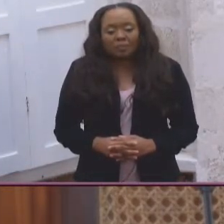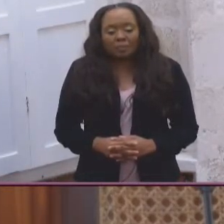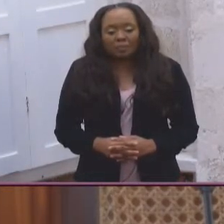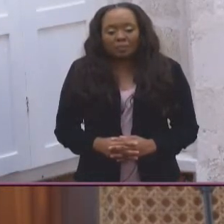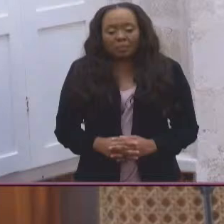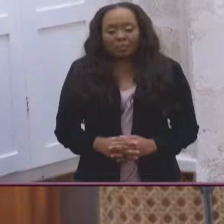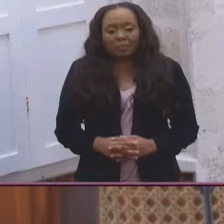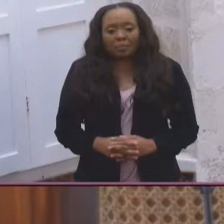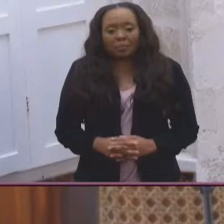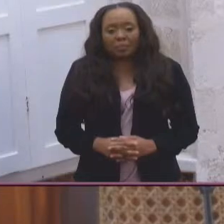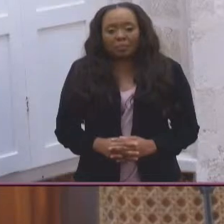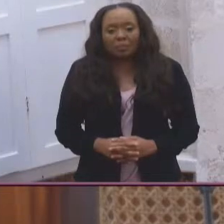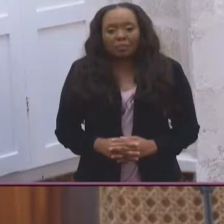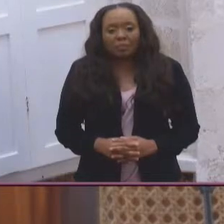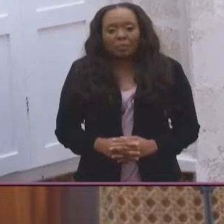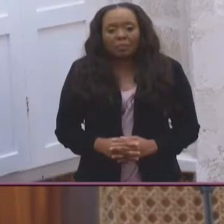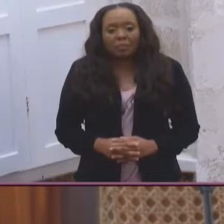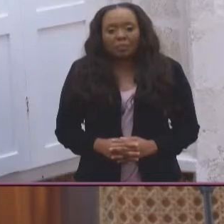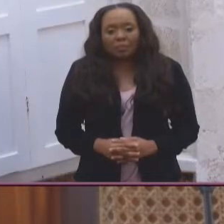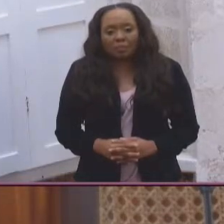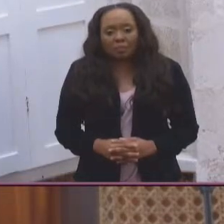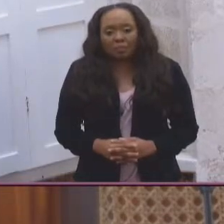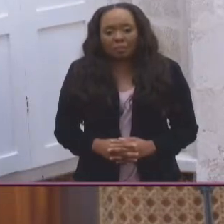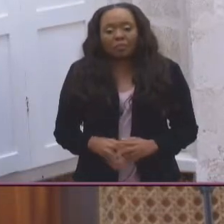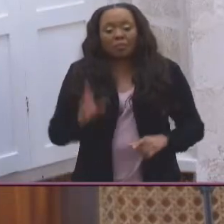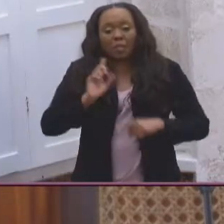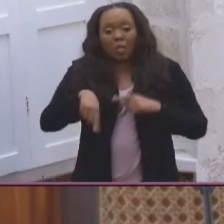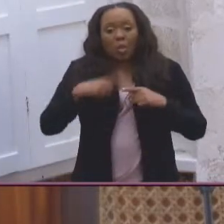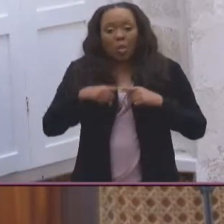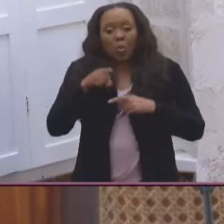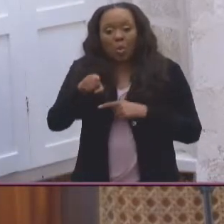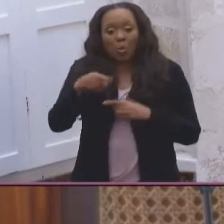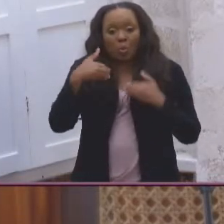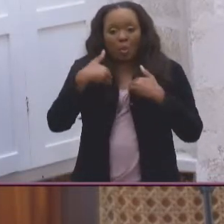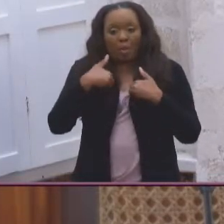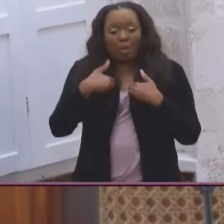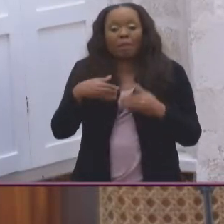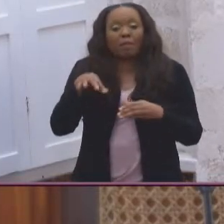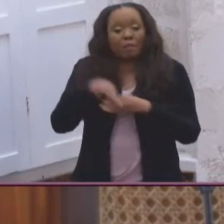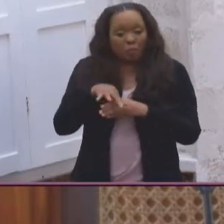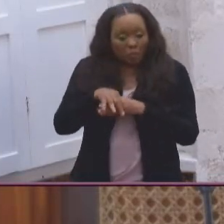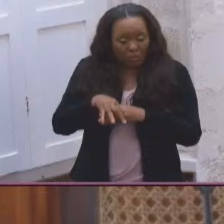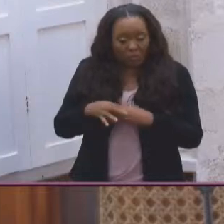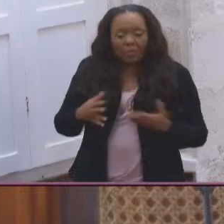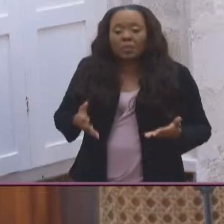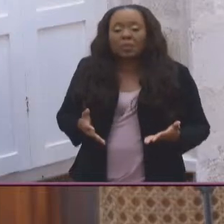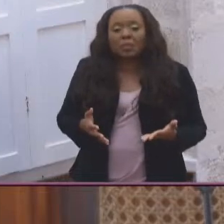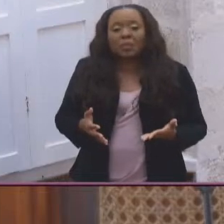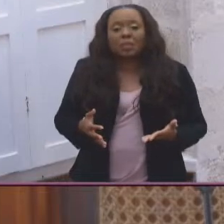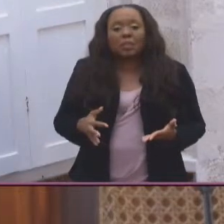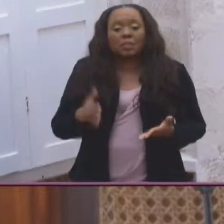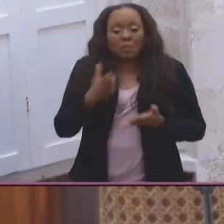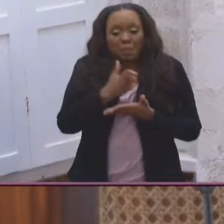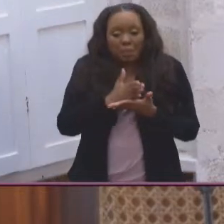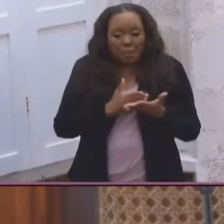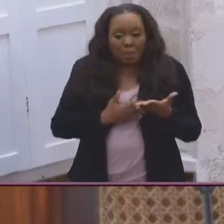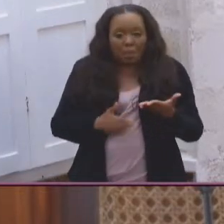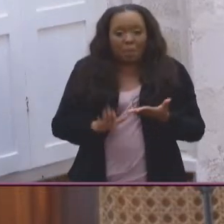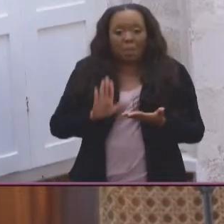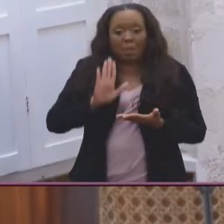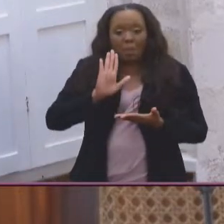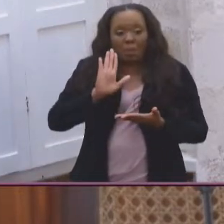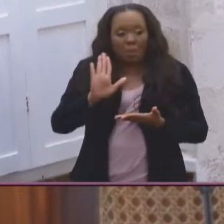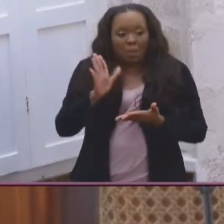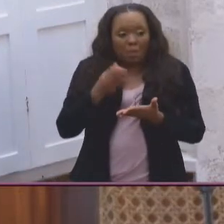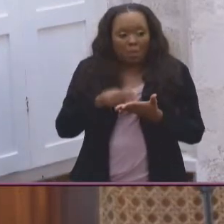for essential services, and essential in a building that is occupied by a large number of people